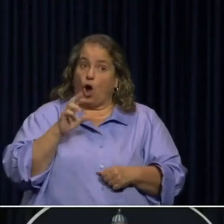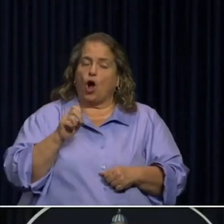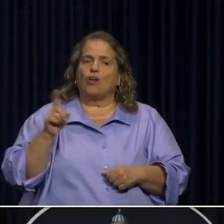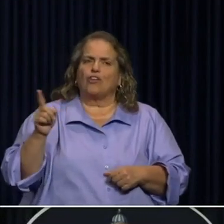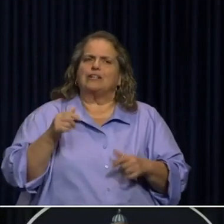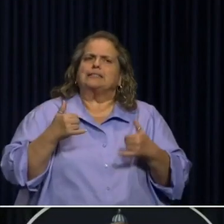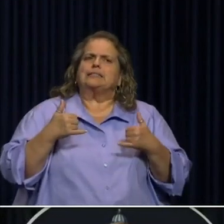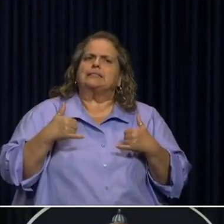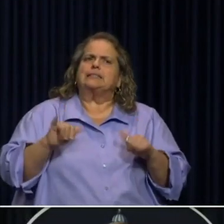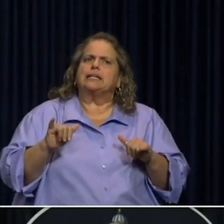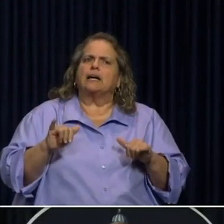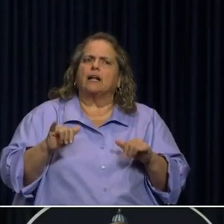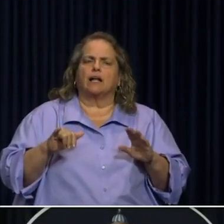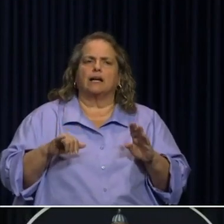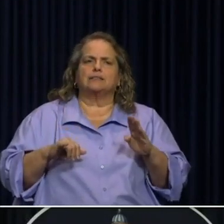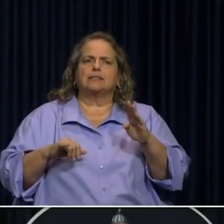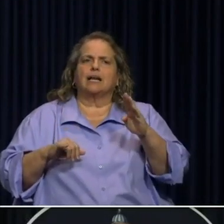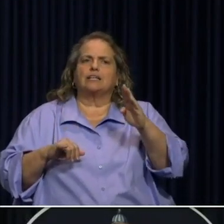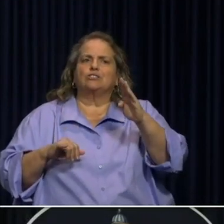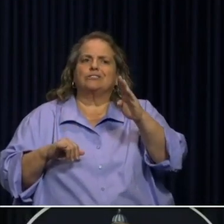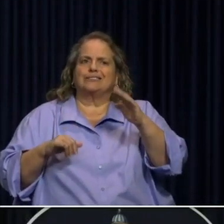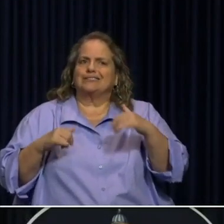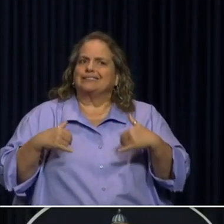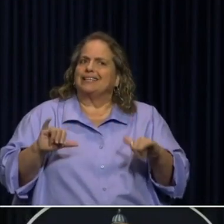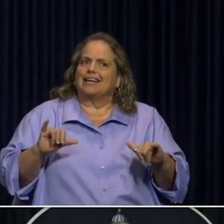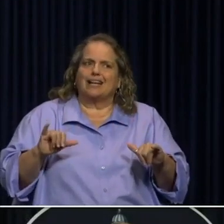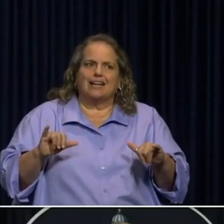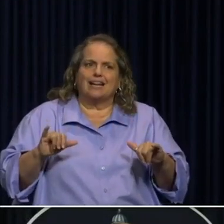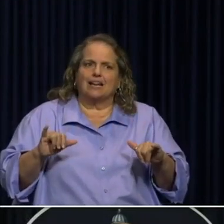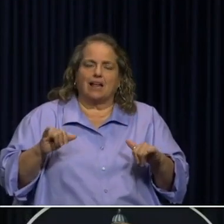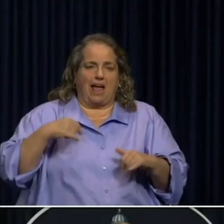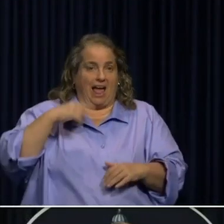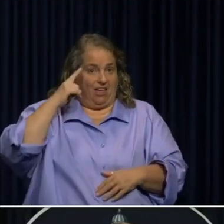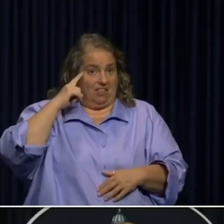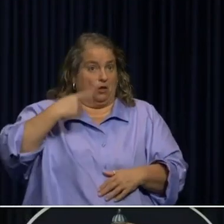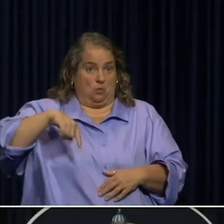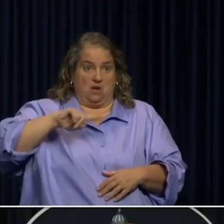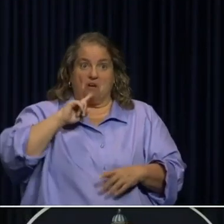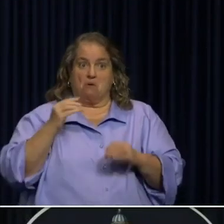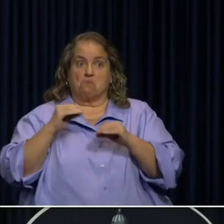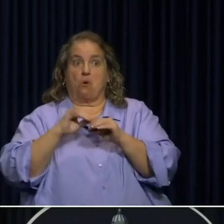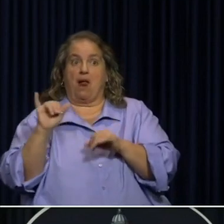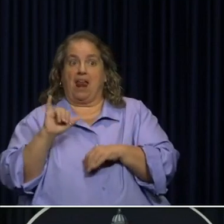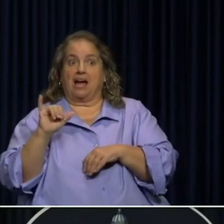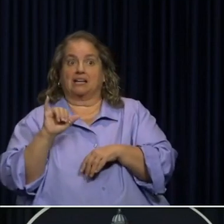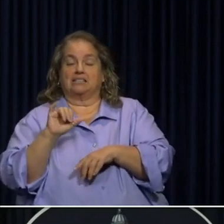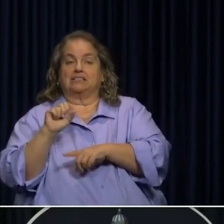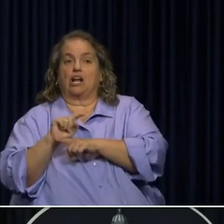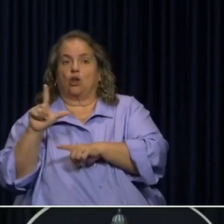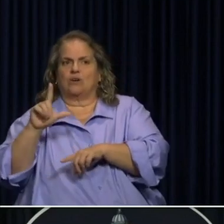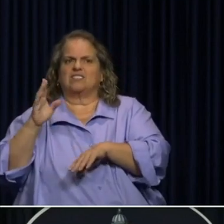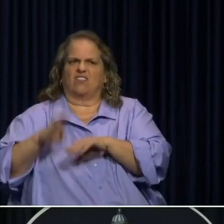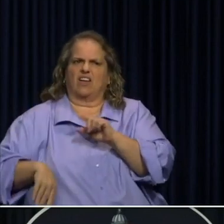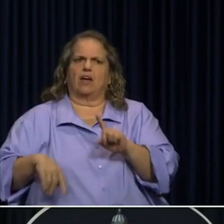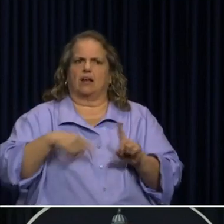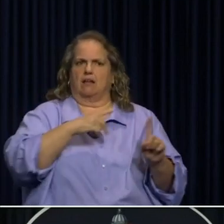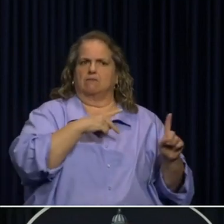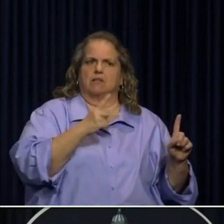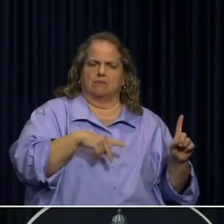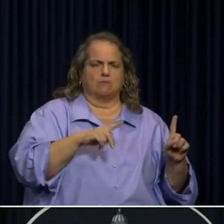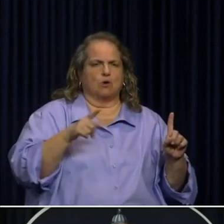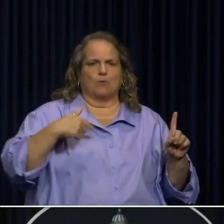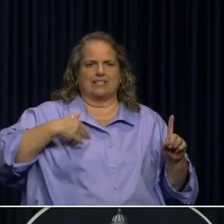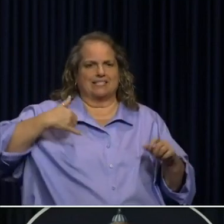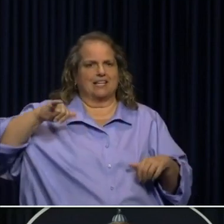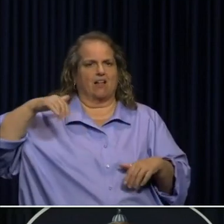is still that escalation. Even though I think we are more like St. Louis than the rest, we have still not reached,